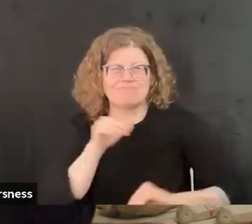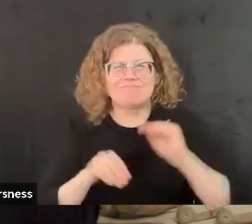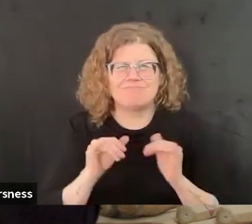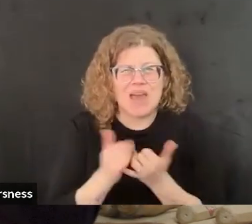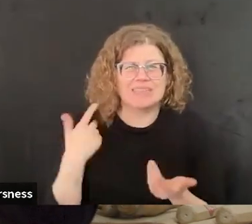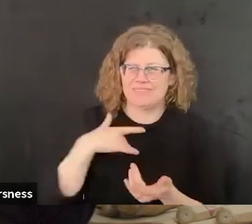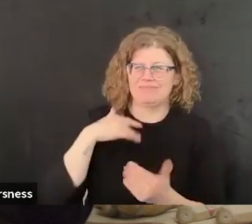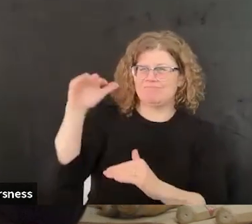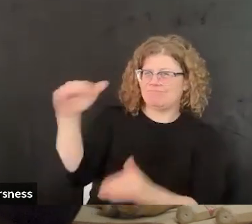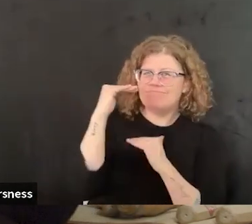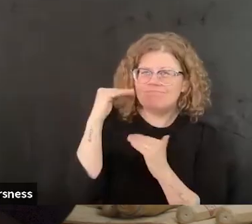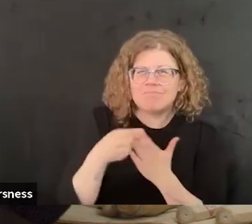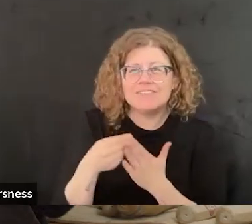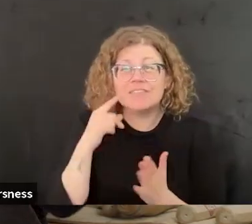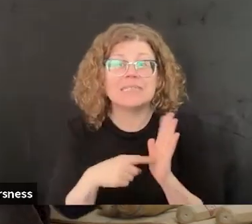of